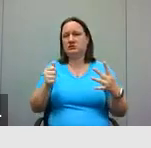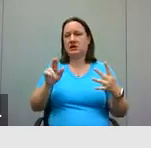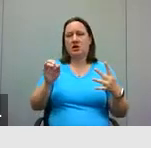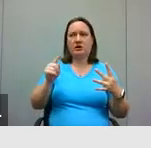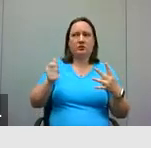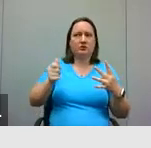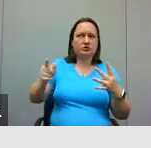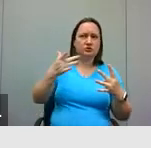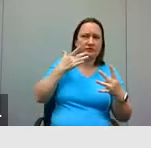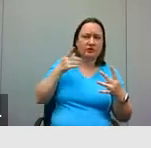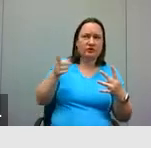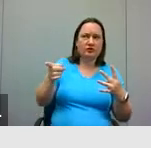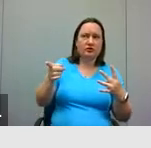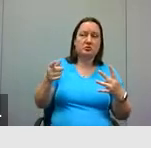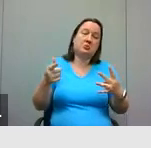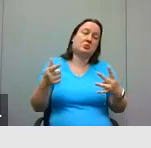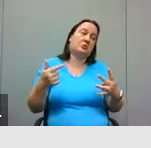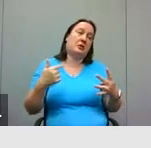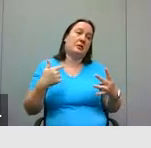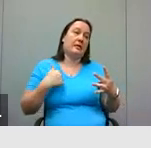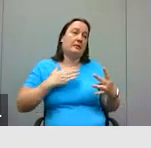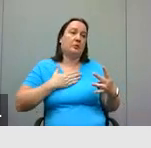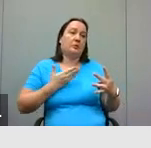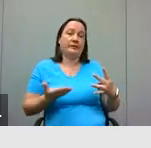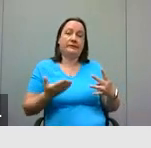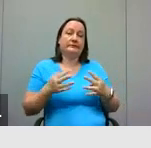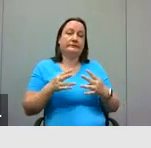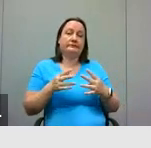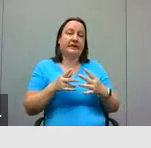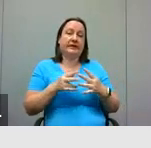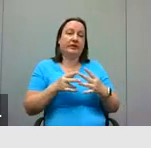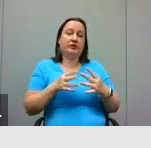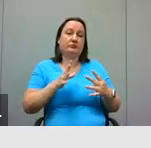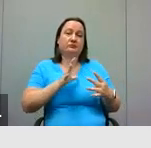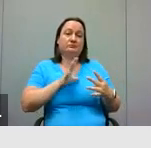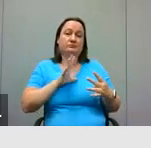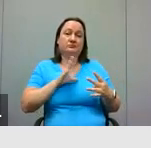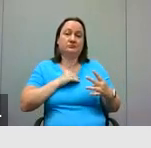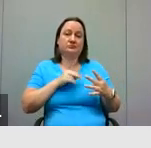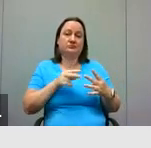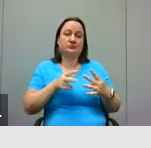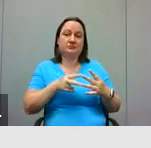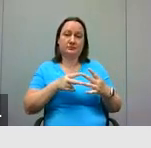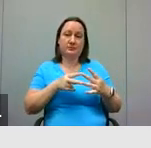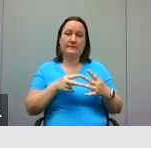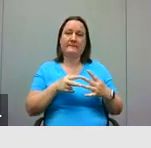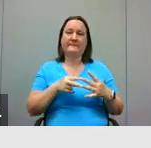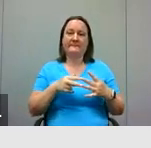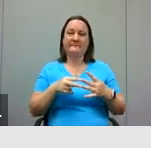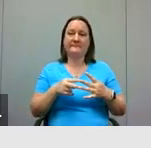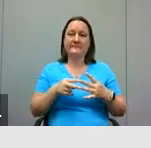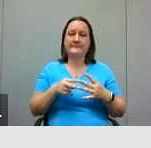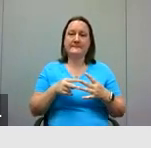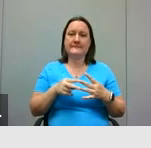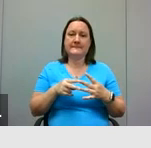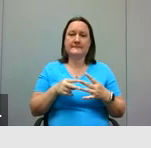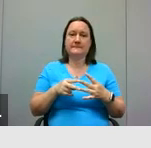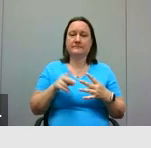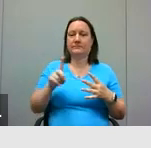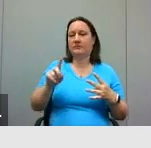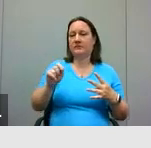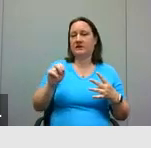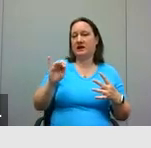I'm willing to take a consensus. I mean, I can do either one, Okay. whichever works Okay. for everyone. This is Daniel. I'm also open